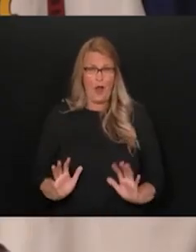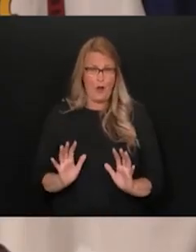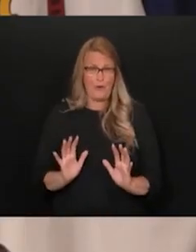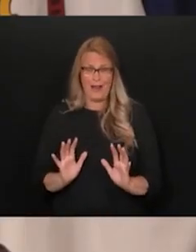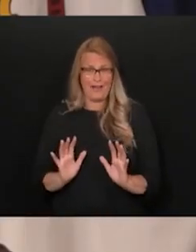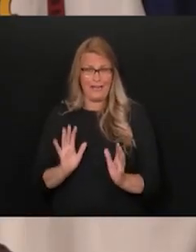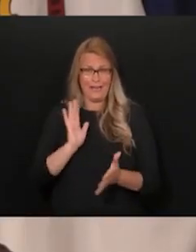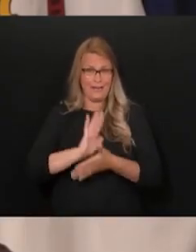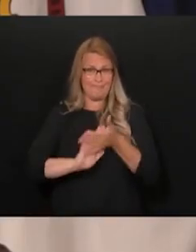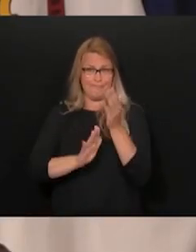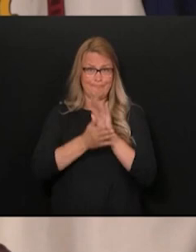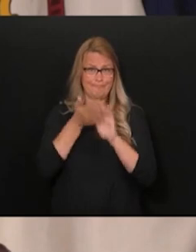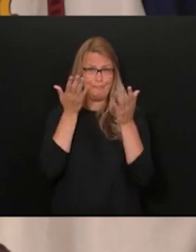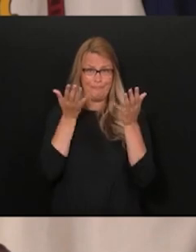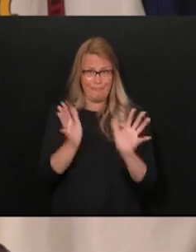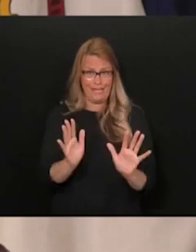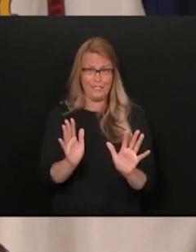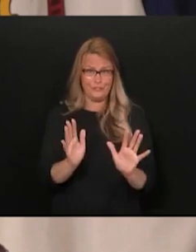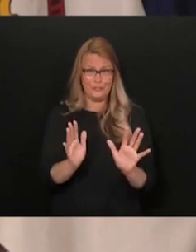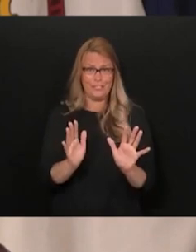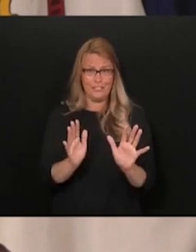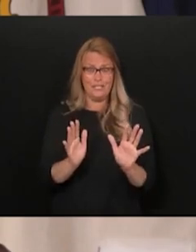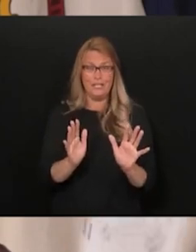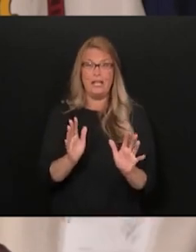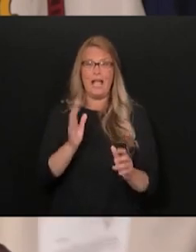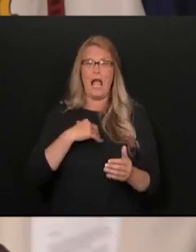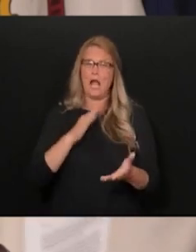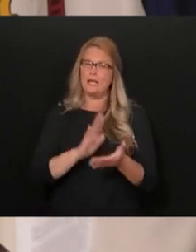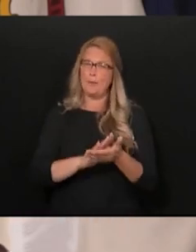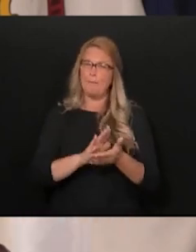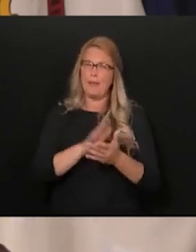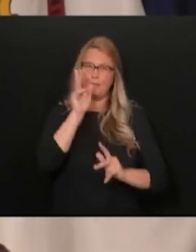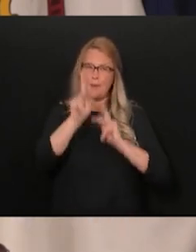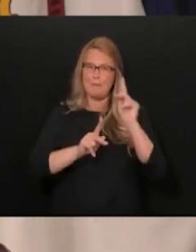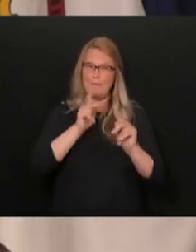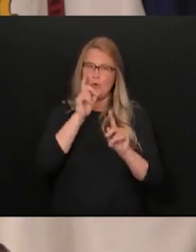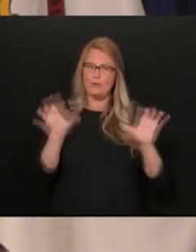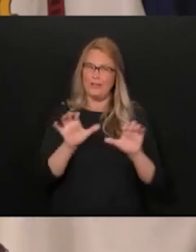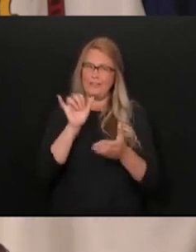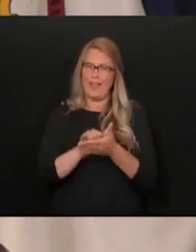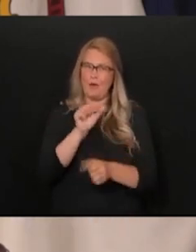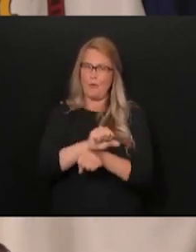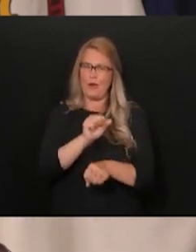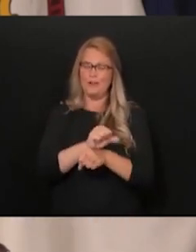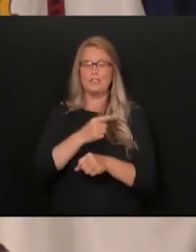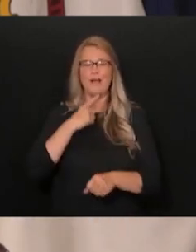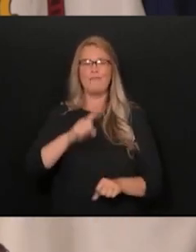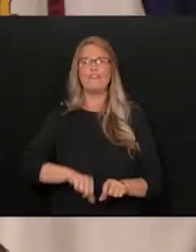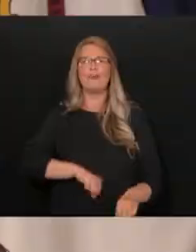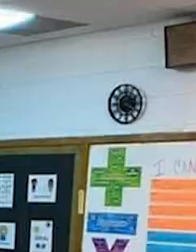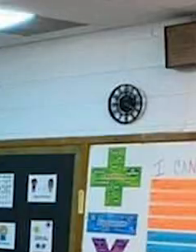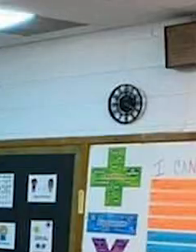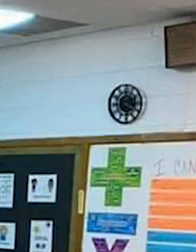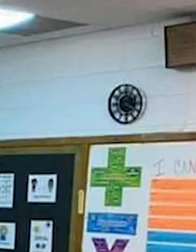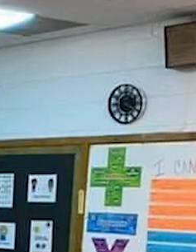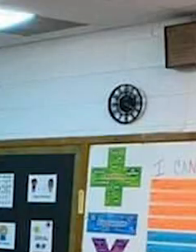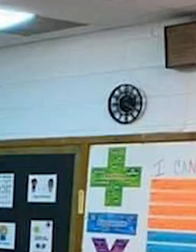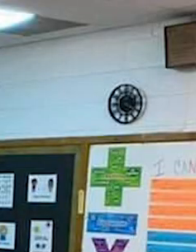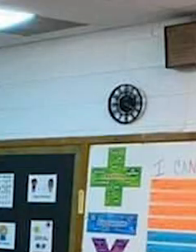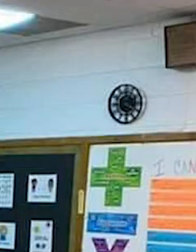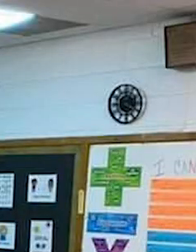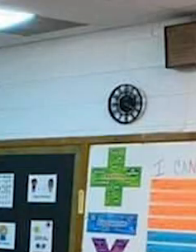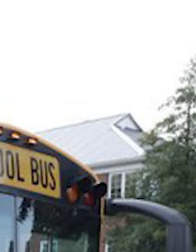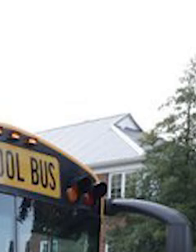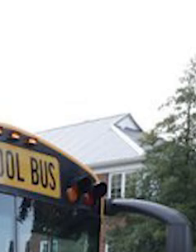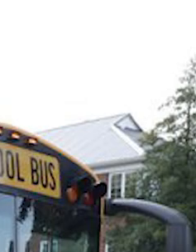commend all those that pulled that off and everything. And it's a good thing. So I'm proud of you, West Virginia. Under the governor's